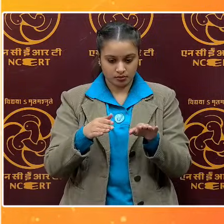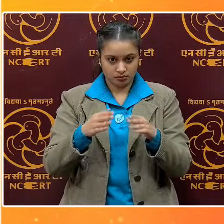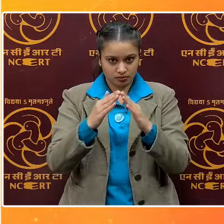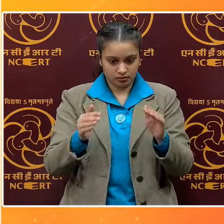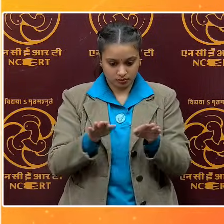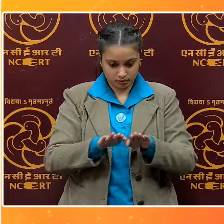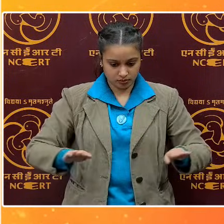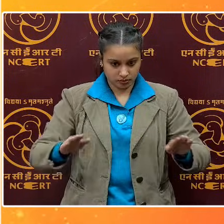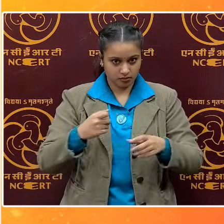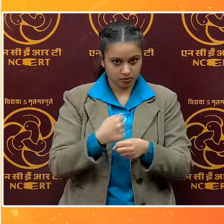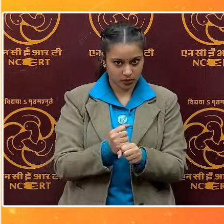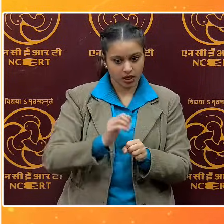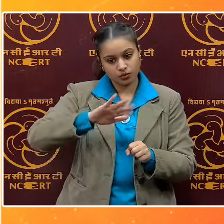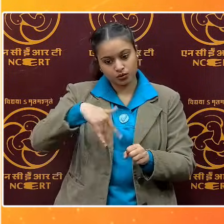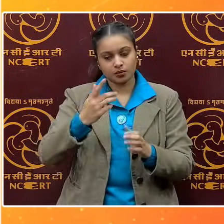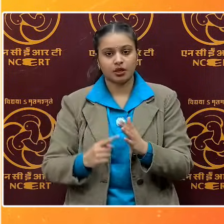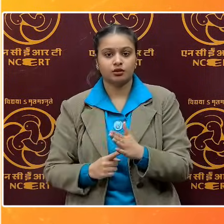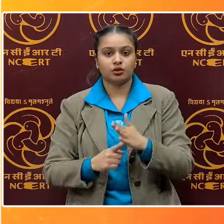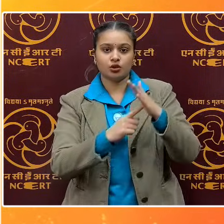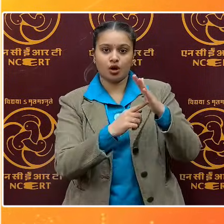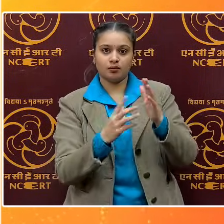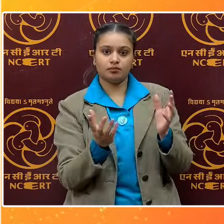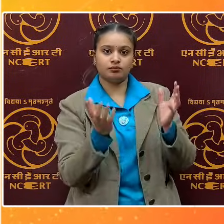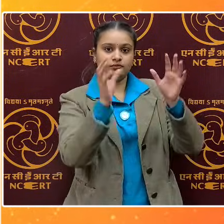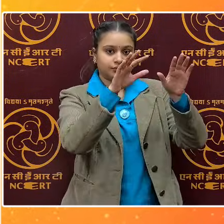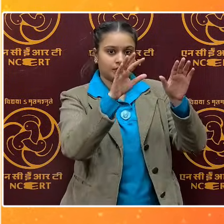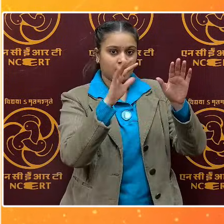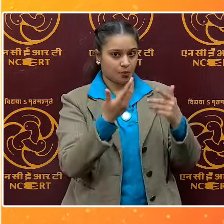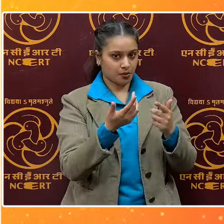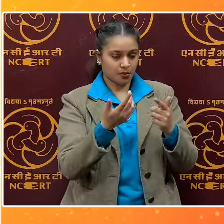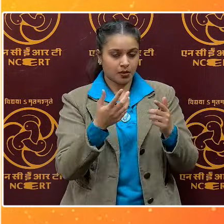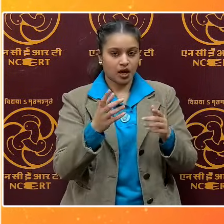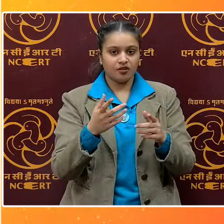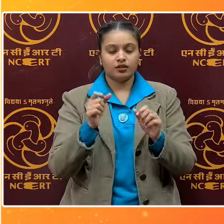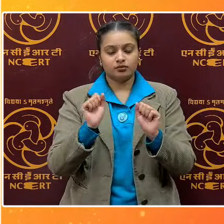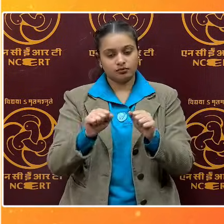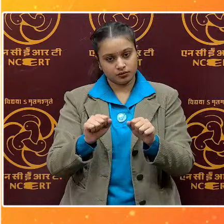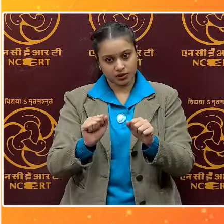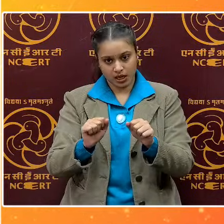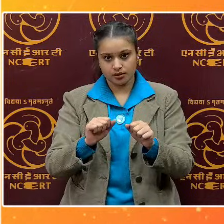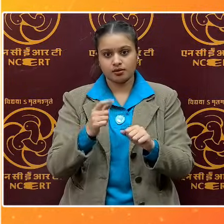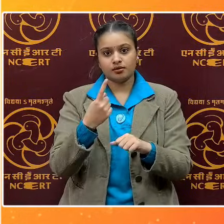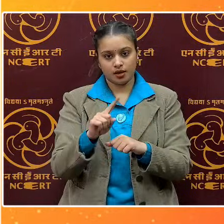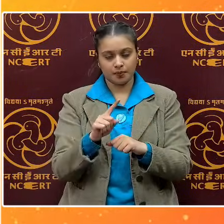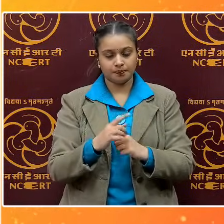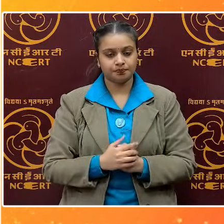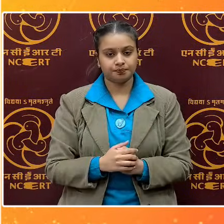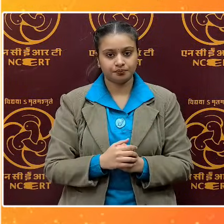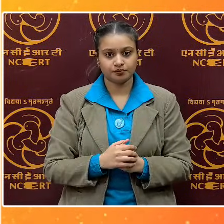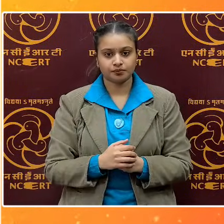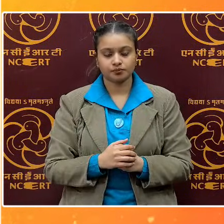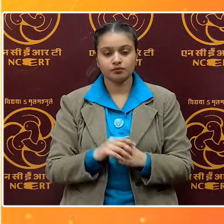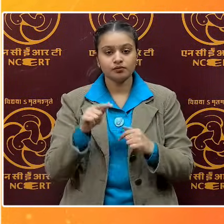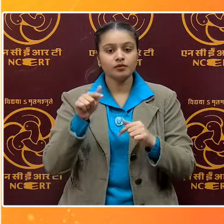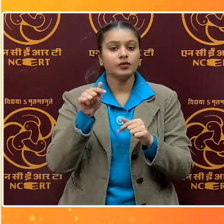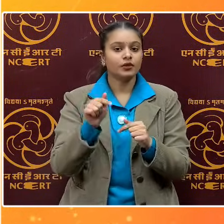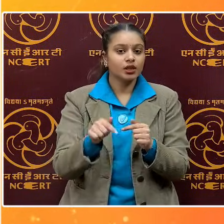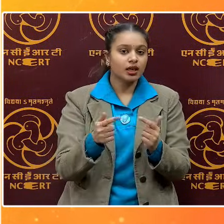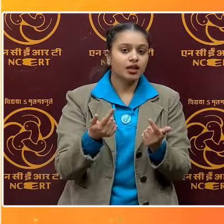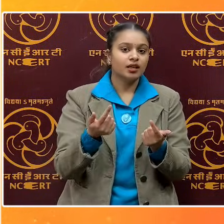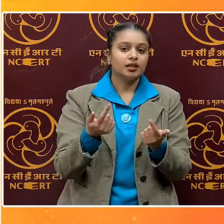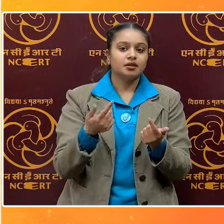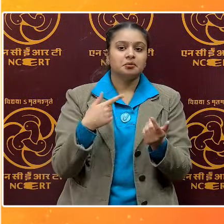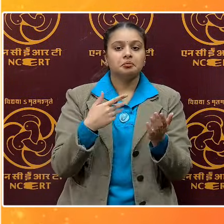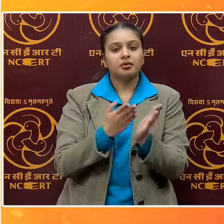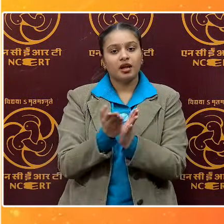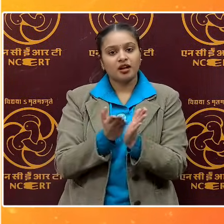and later on they are placed on the roof. Oh, they lift them up and place them on the rooftops. Exactly. So this is the